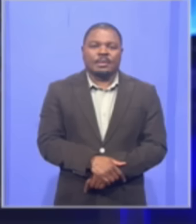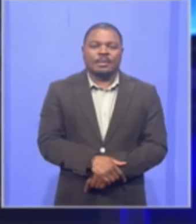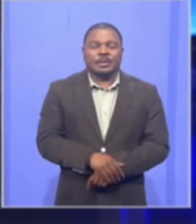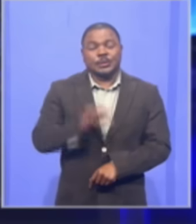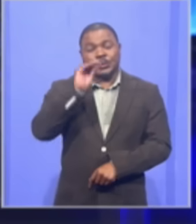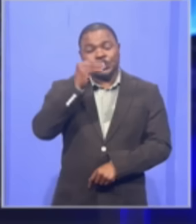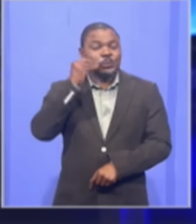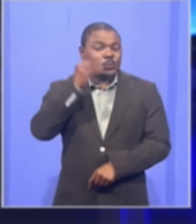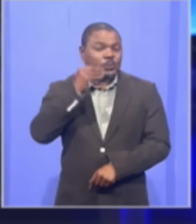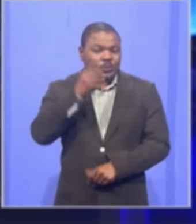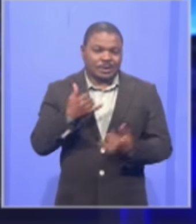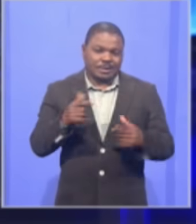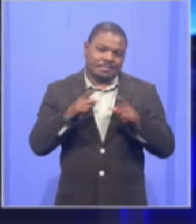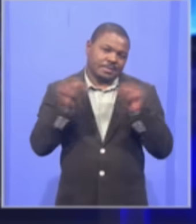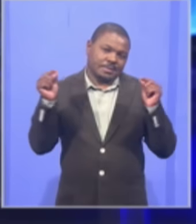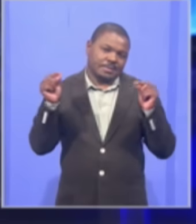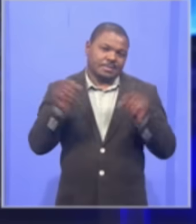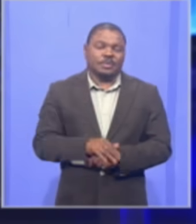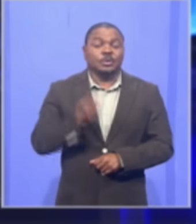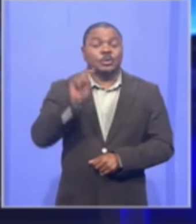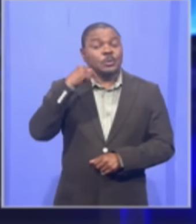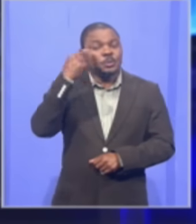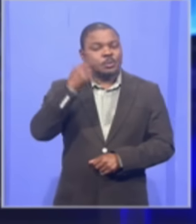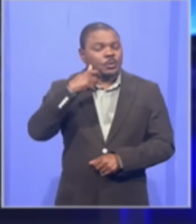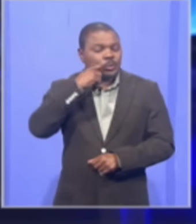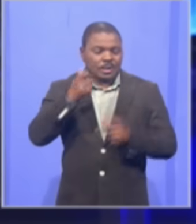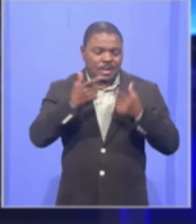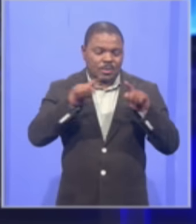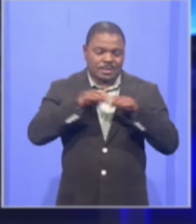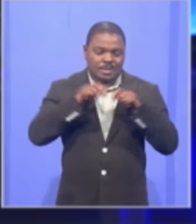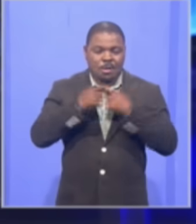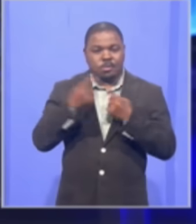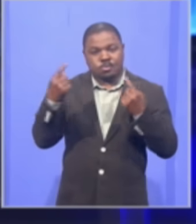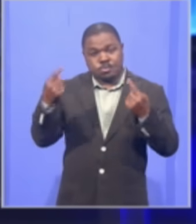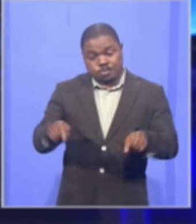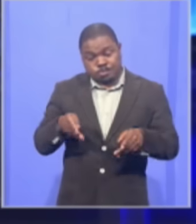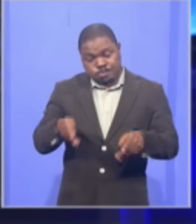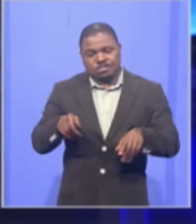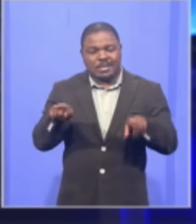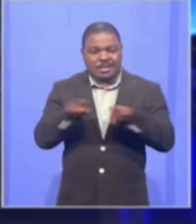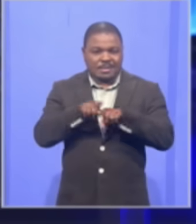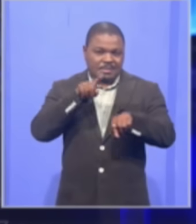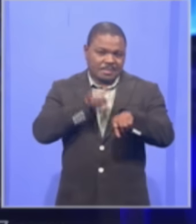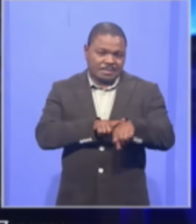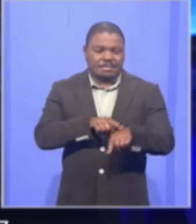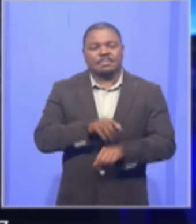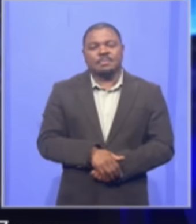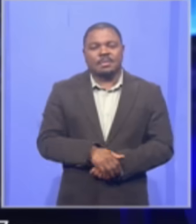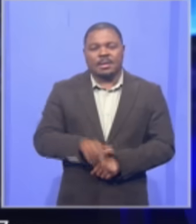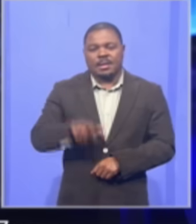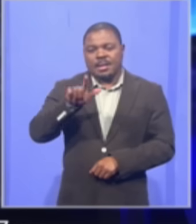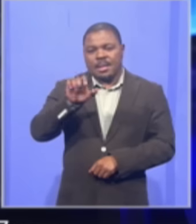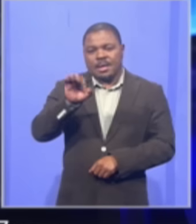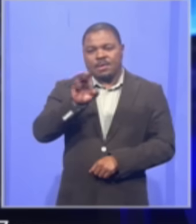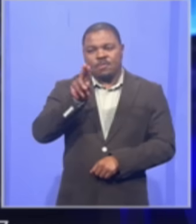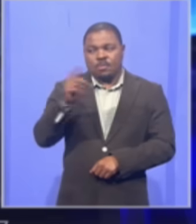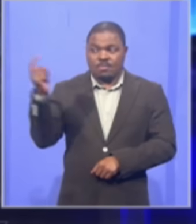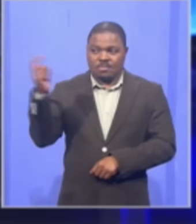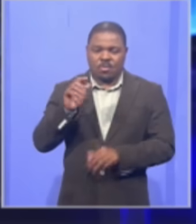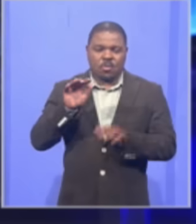Kgaso ena ya ditaba tsa Sesotho e fella mona kopana le moifo wa rona wa ditaba tsa Setswana hosane ka yona nako ena le fumuta ngwa latela ka